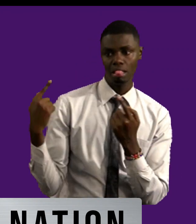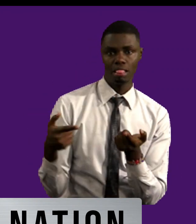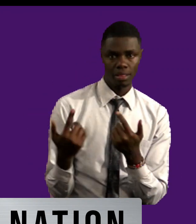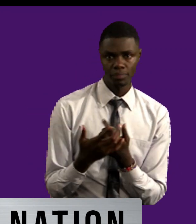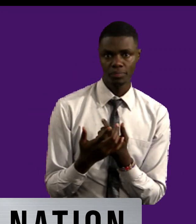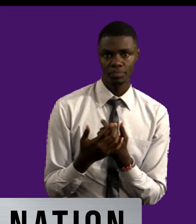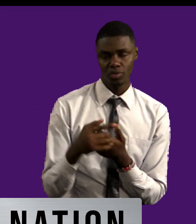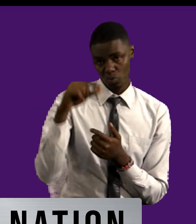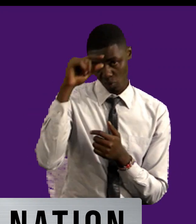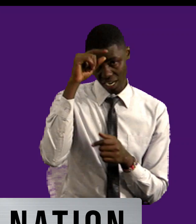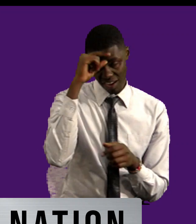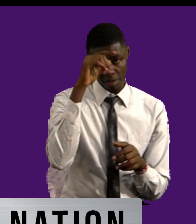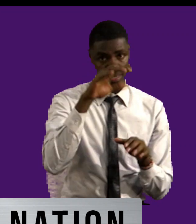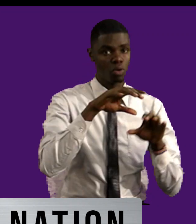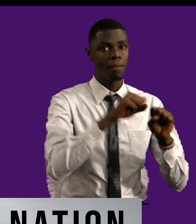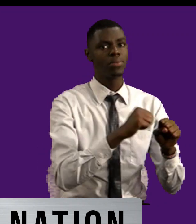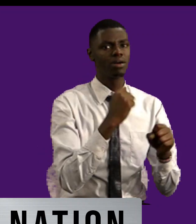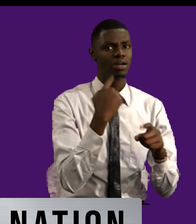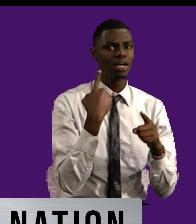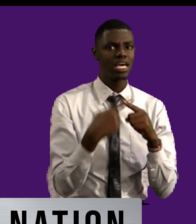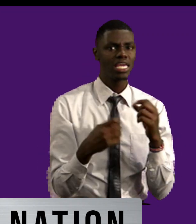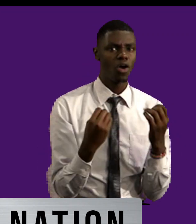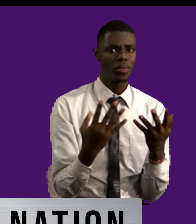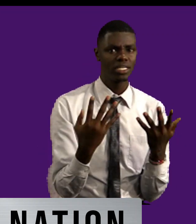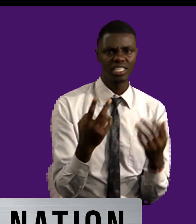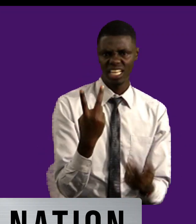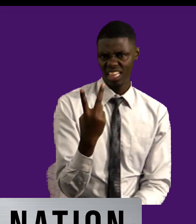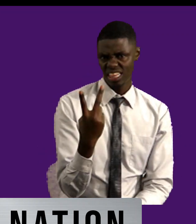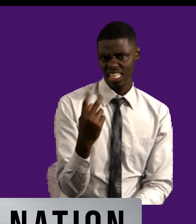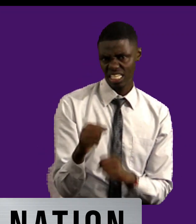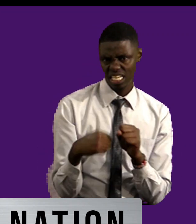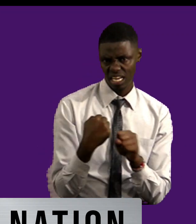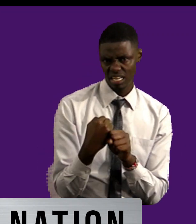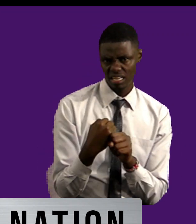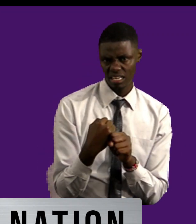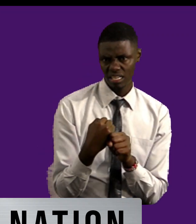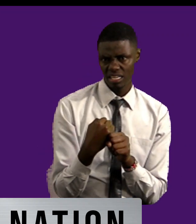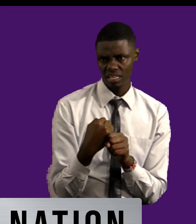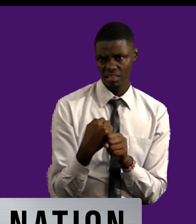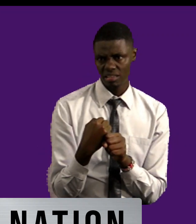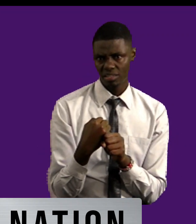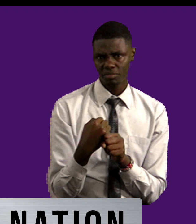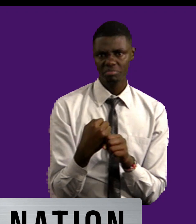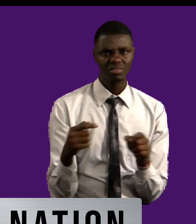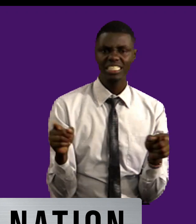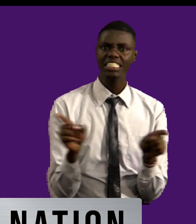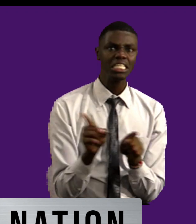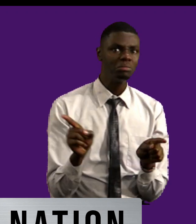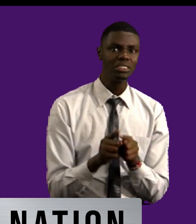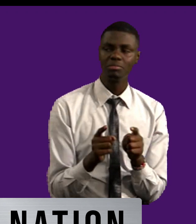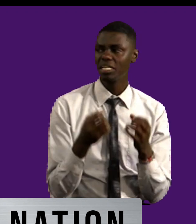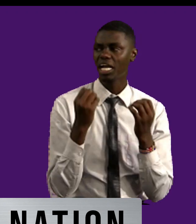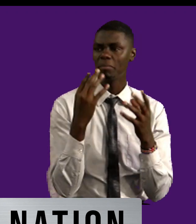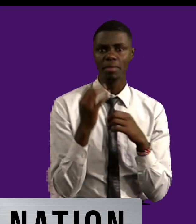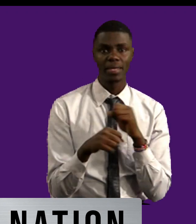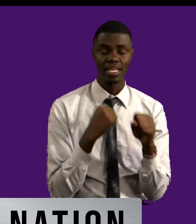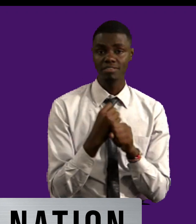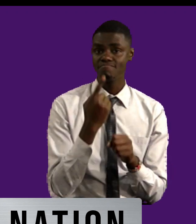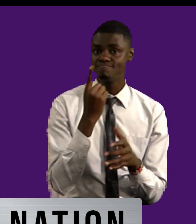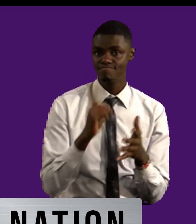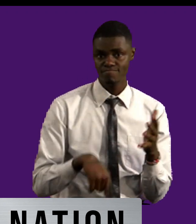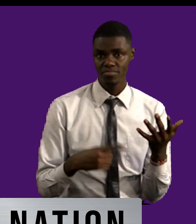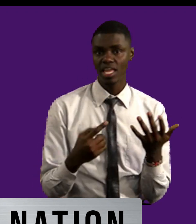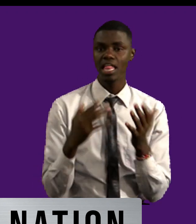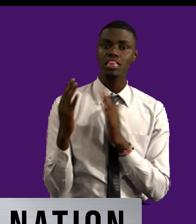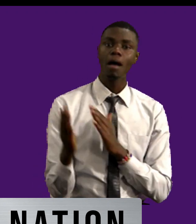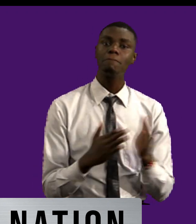since this government came into power? This is just the second year. Yeah, so and it's like a century to Kenyans. No. They say they are